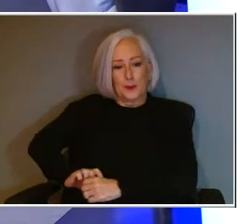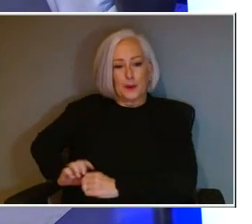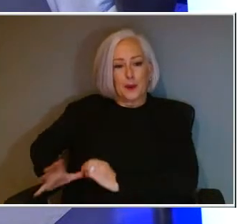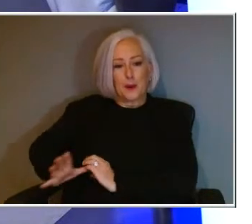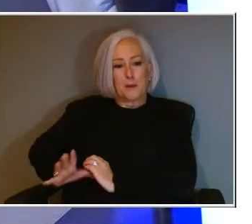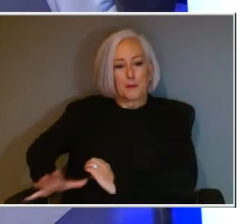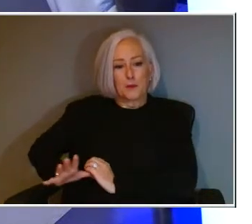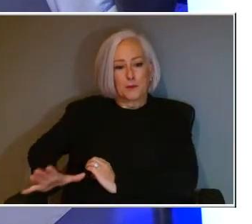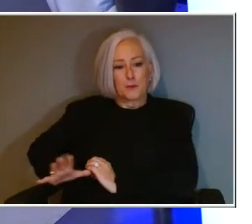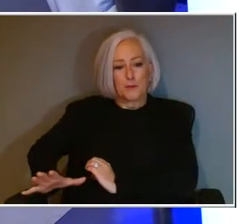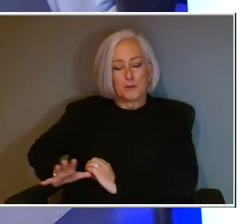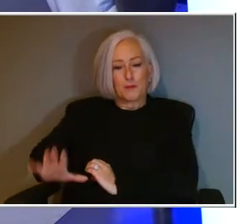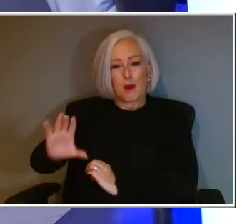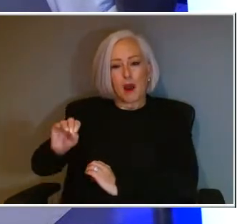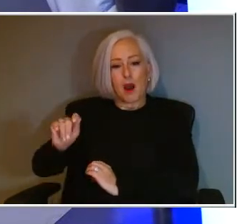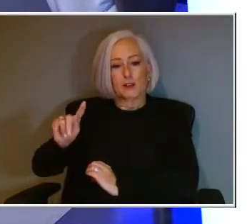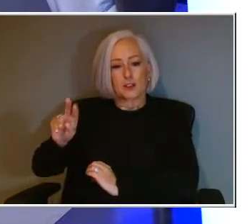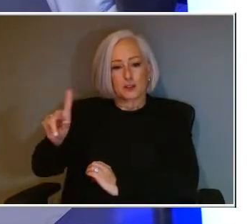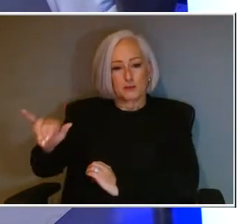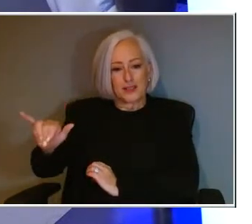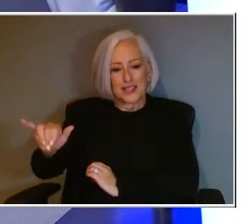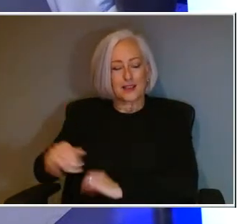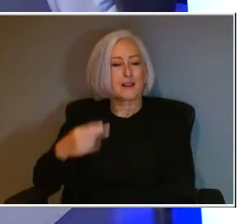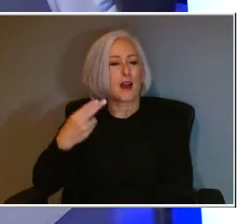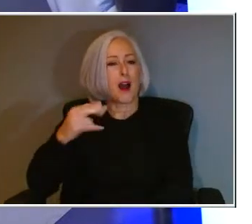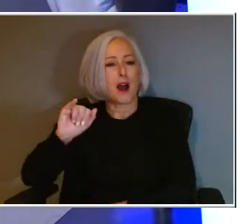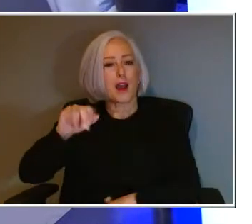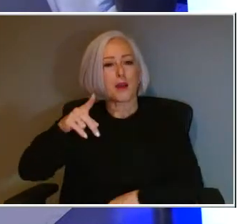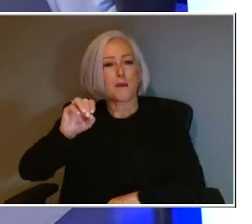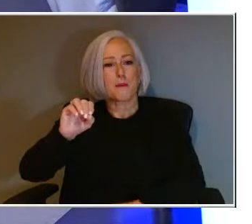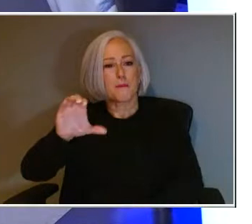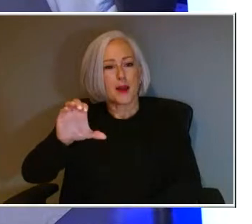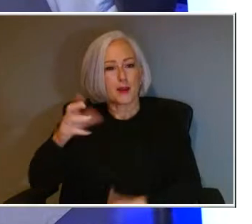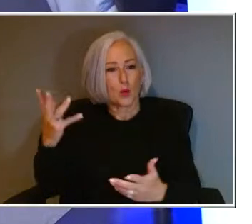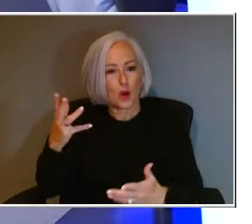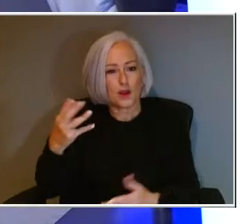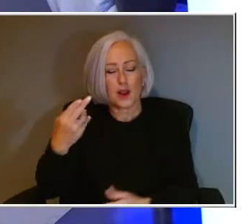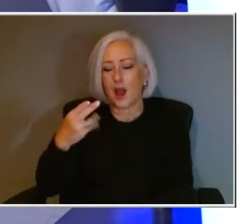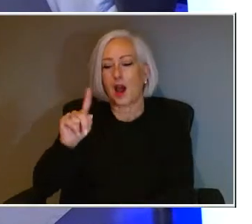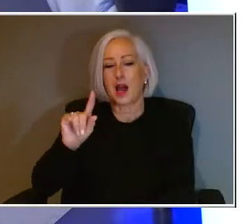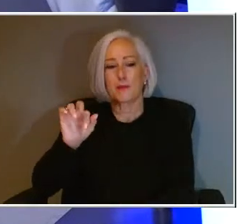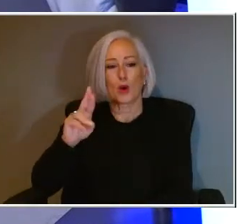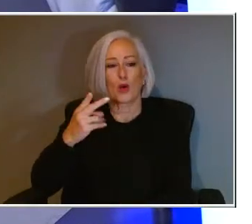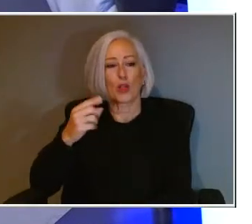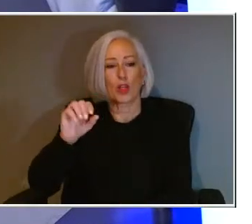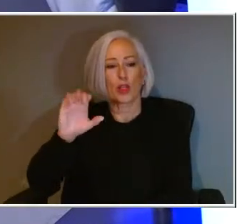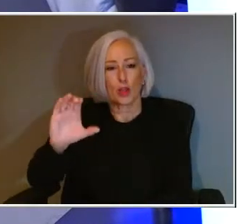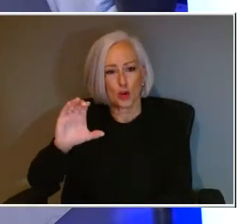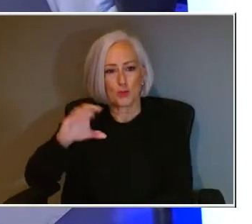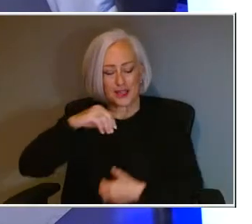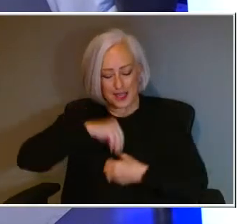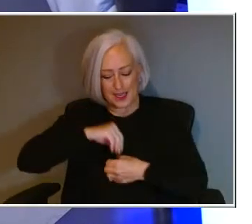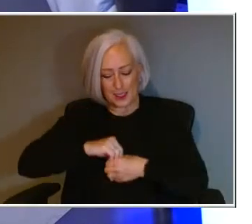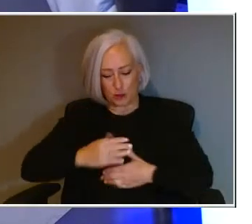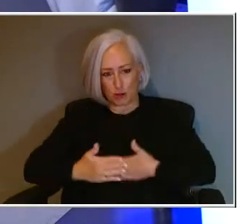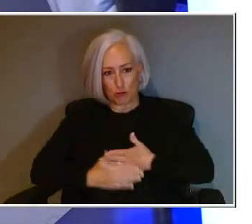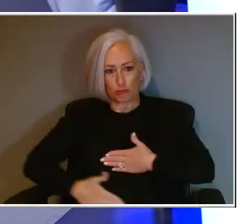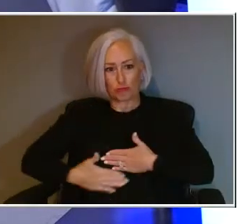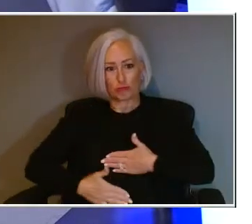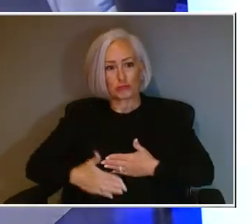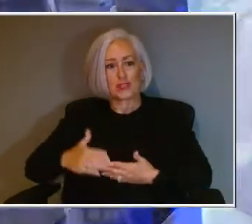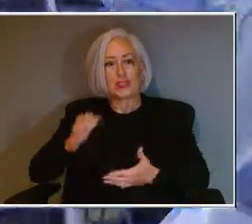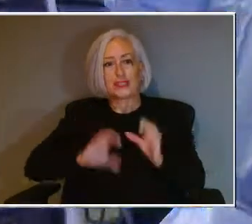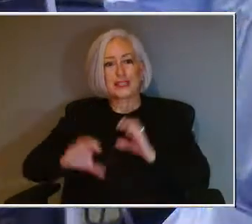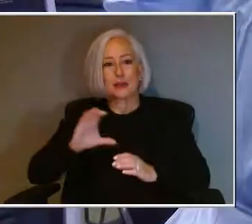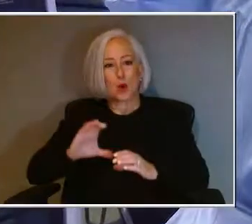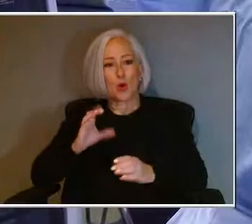folks. Yeah, sure. So HIPEC stands for hyperthermic intraperitoneal chemotherapy. So this is a specialized treatment that's done only at a handful